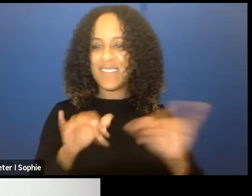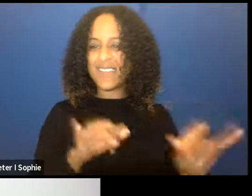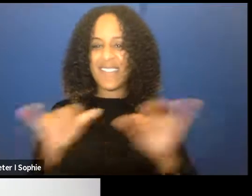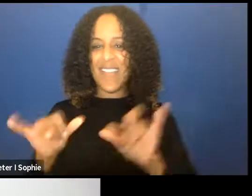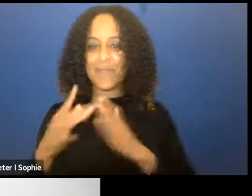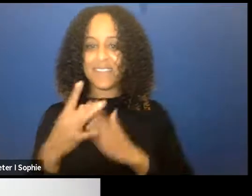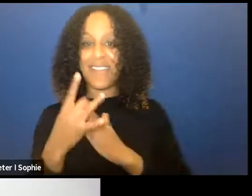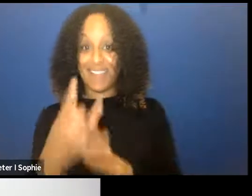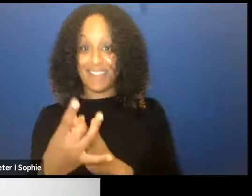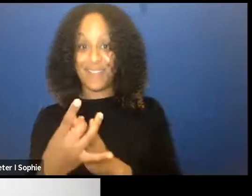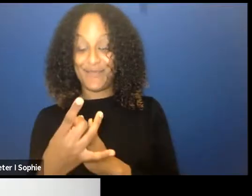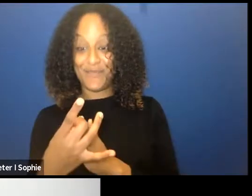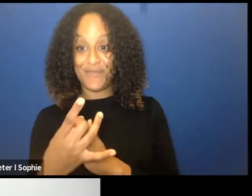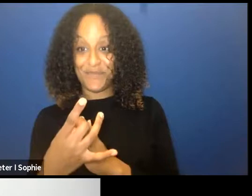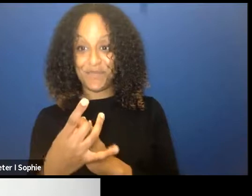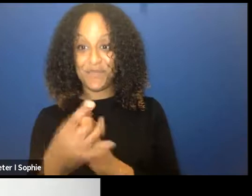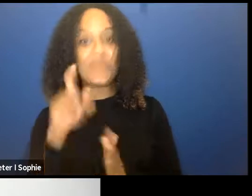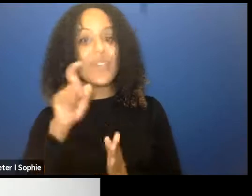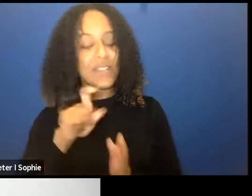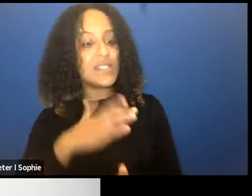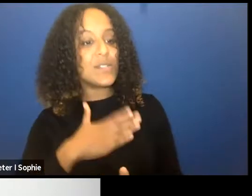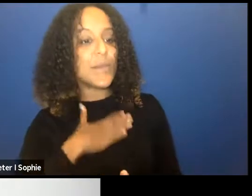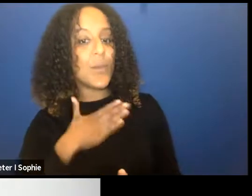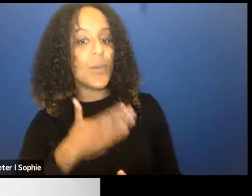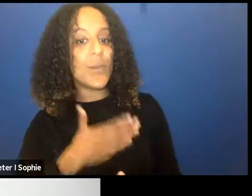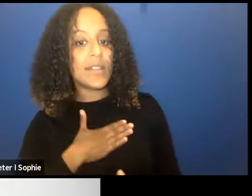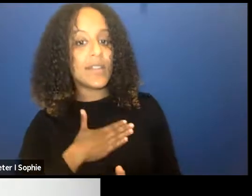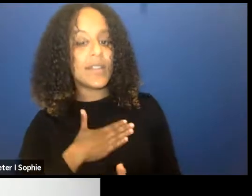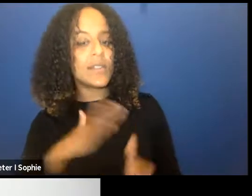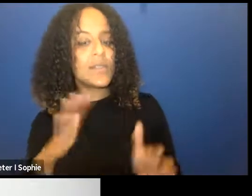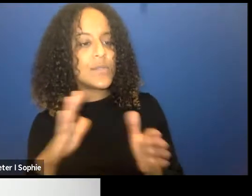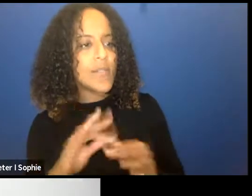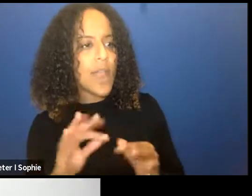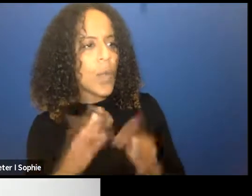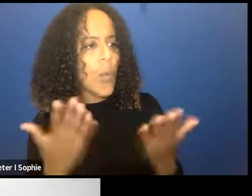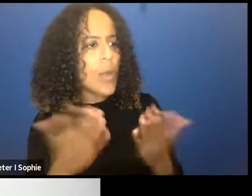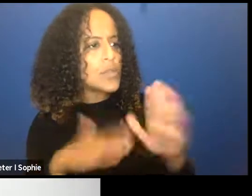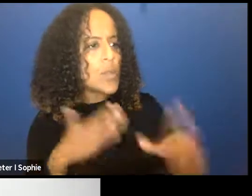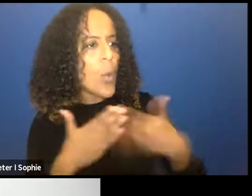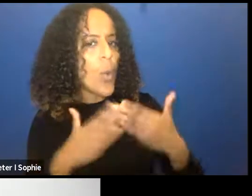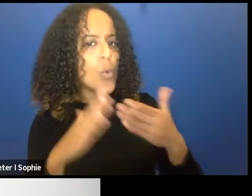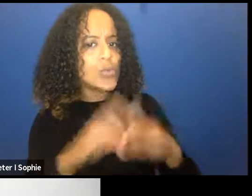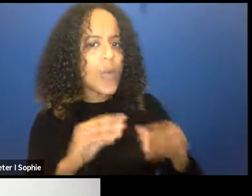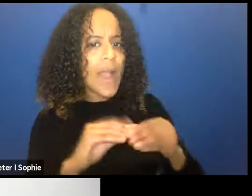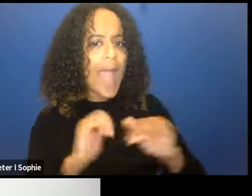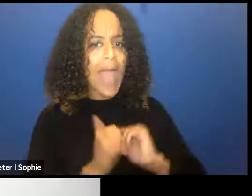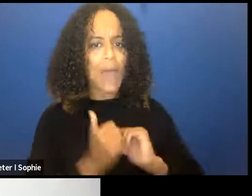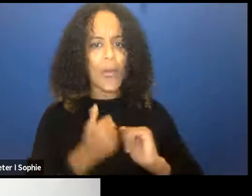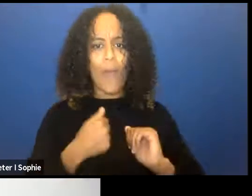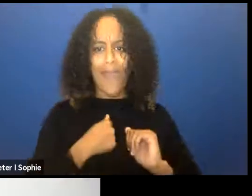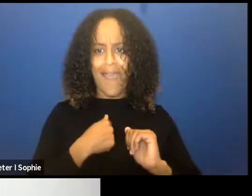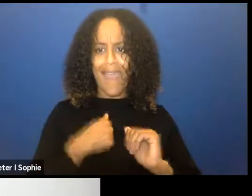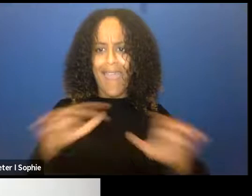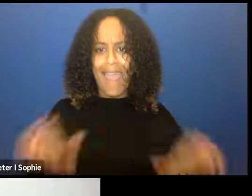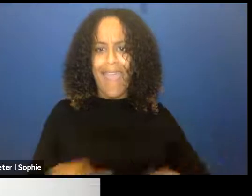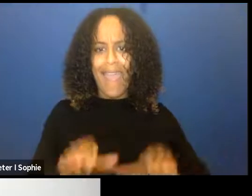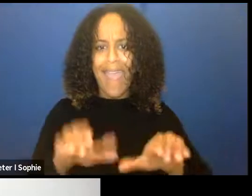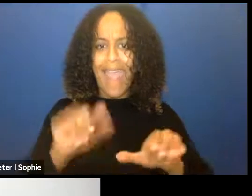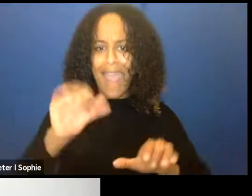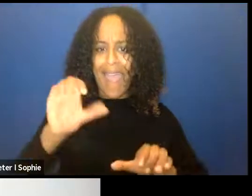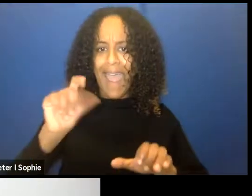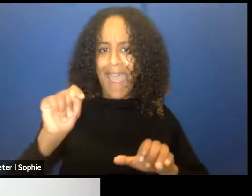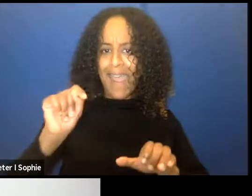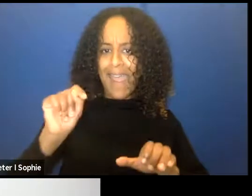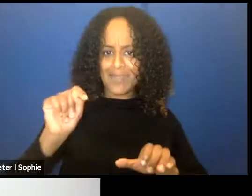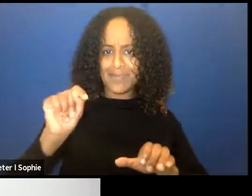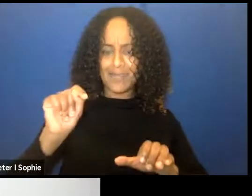leader, you need to be willing to say, what's the whole story? How do I act on it? And